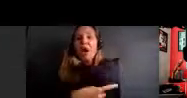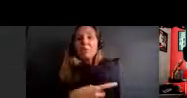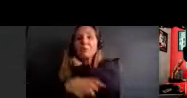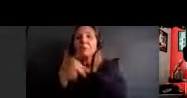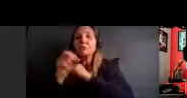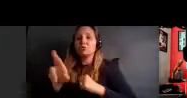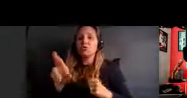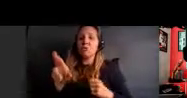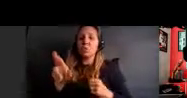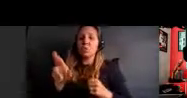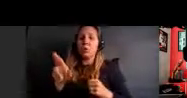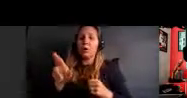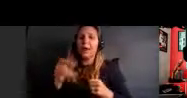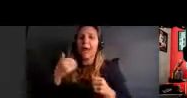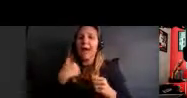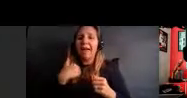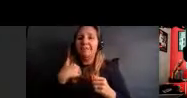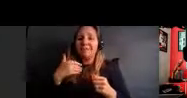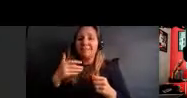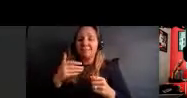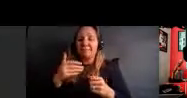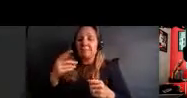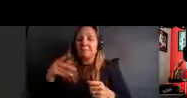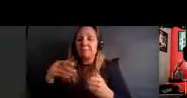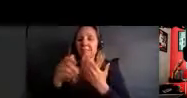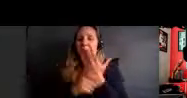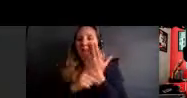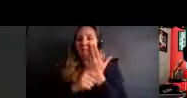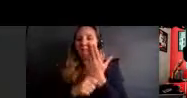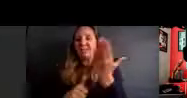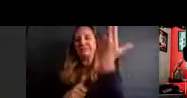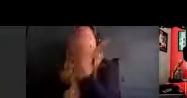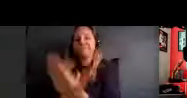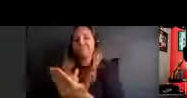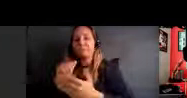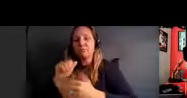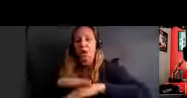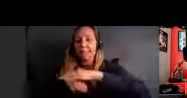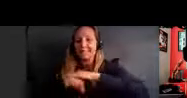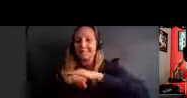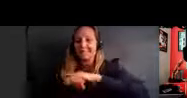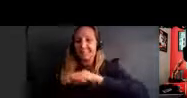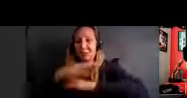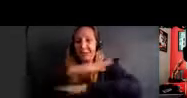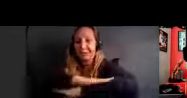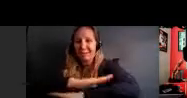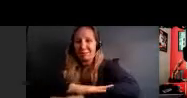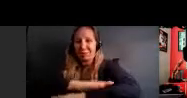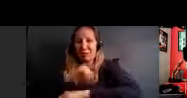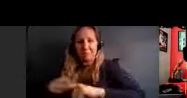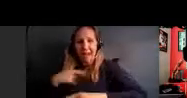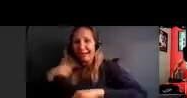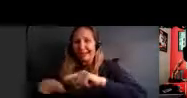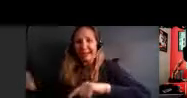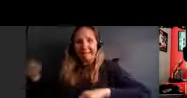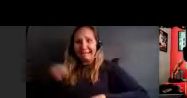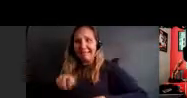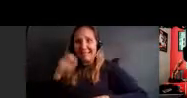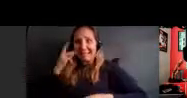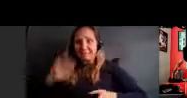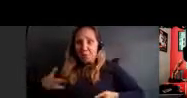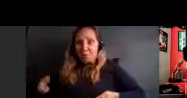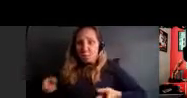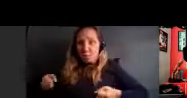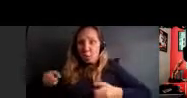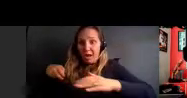pop-up displays with pamphlets on the accessible counter, but now the accessible counter isn't accessible because when I go to roll underneath